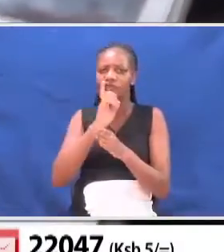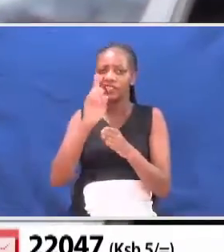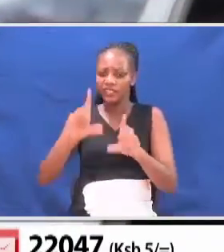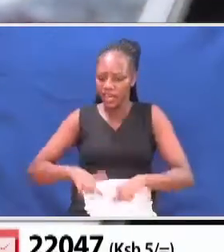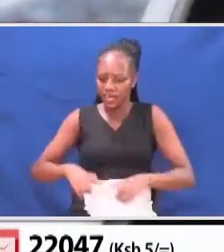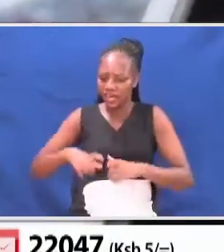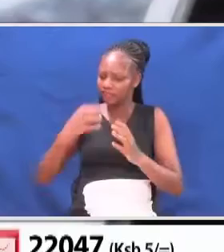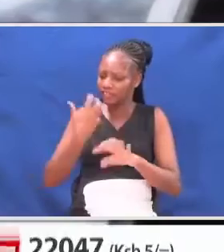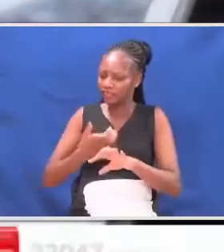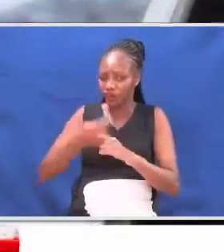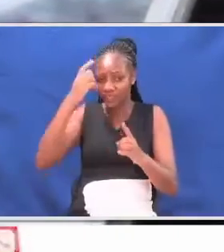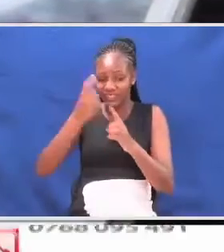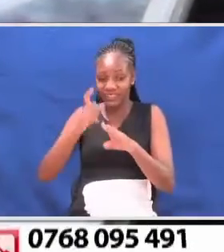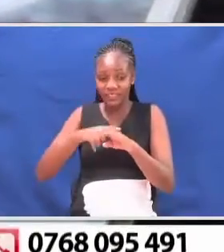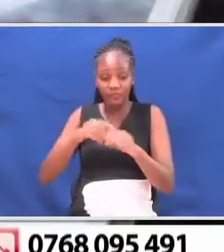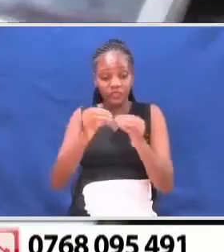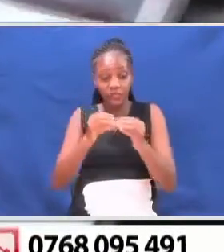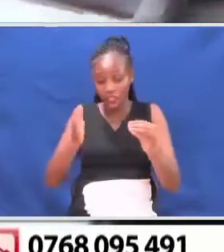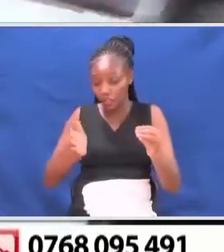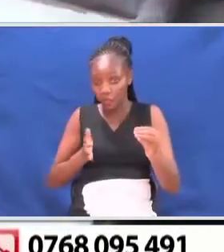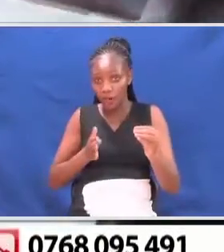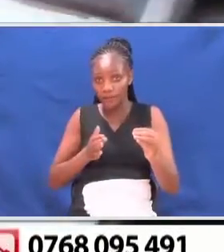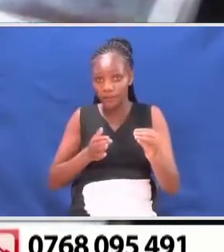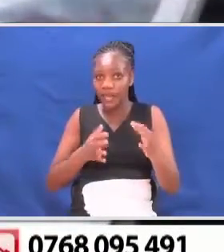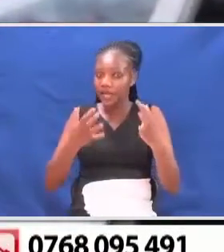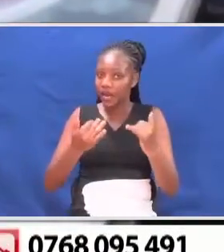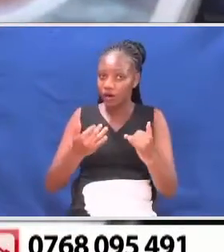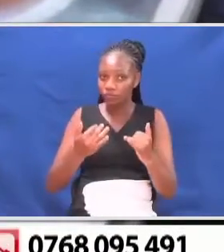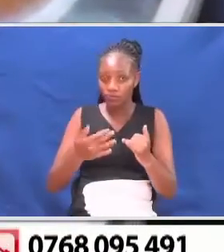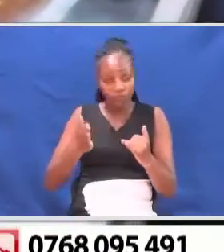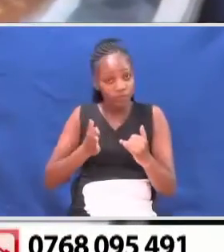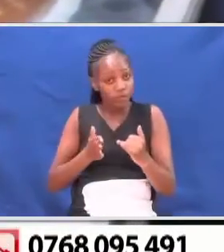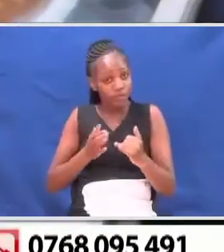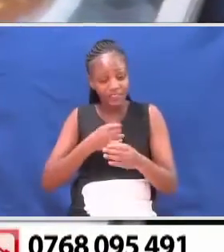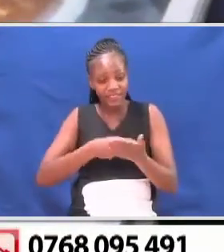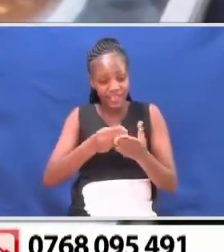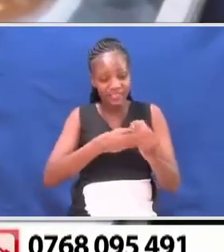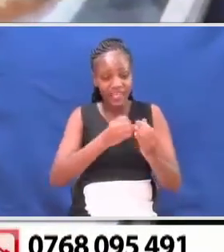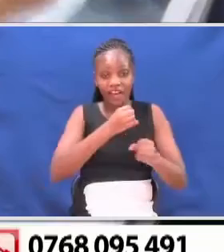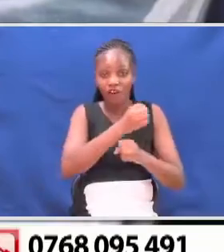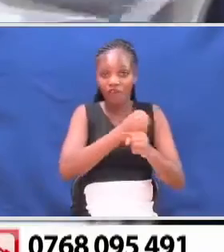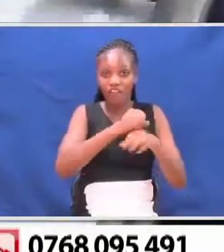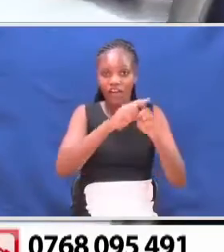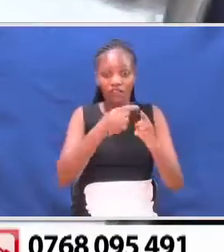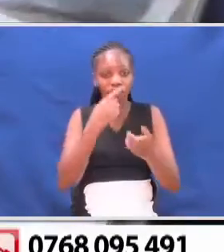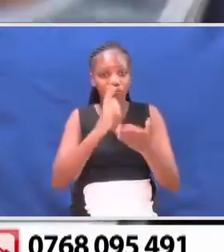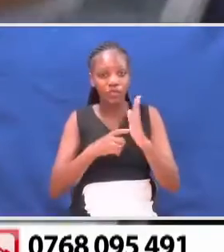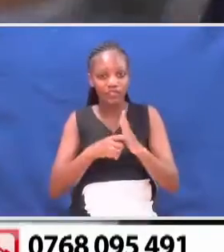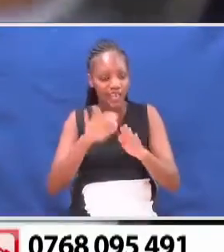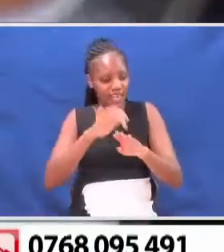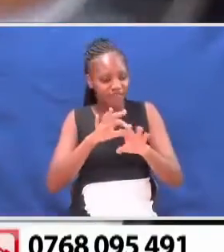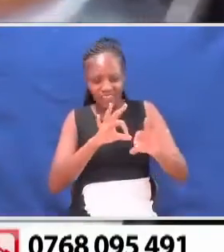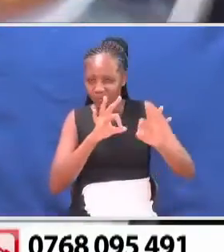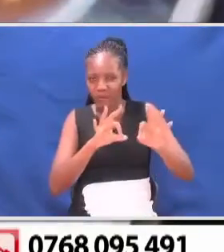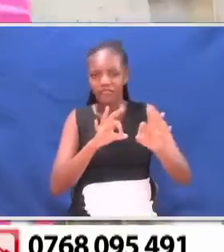going south until she met Wanjiru. The mother of two, now a coffee hawker, reveals to us the impact their meeting has